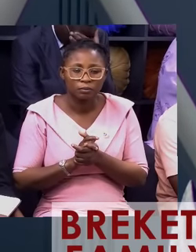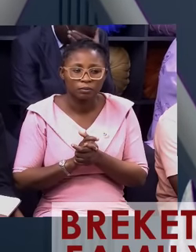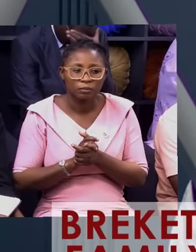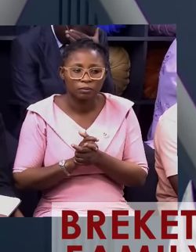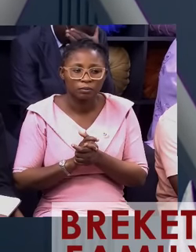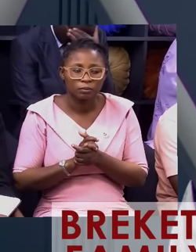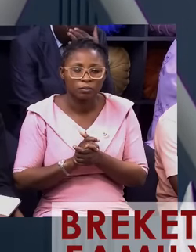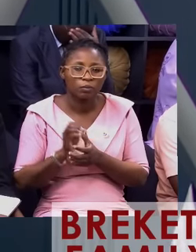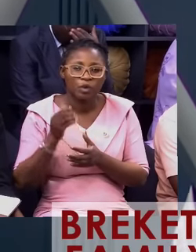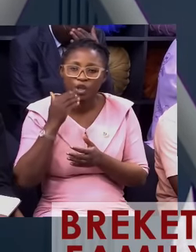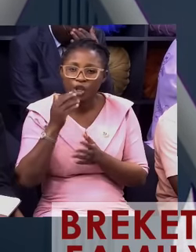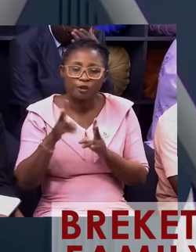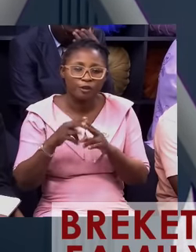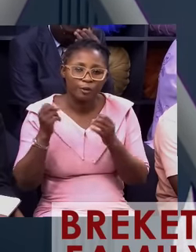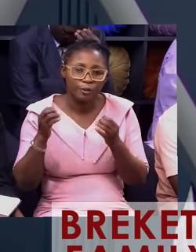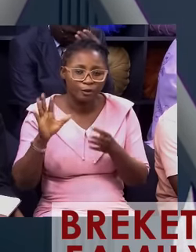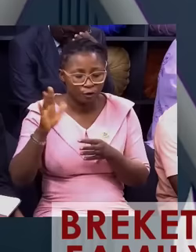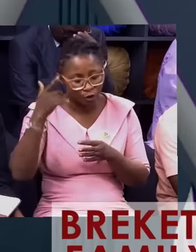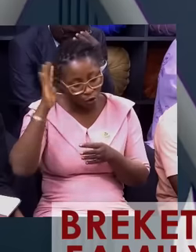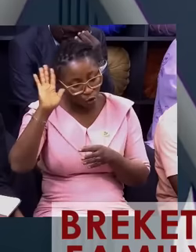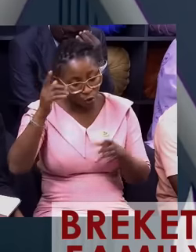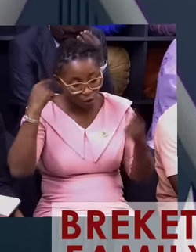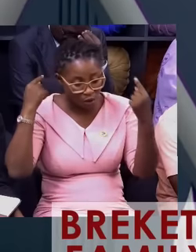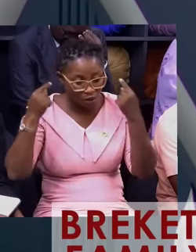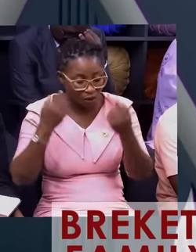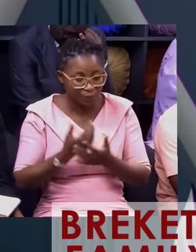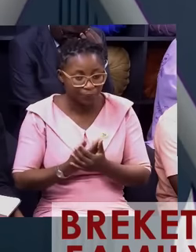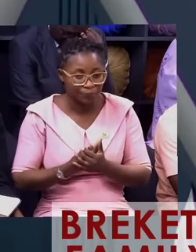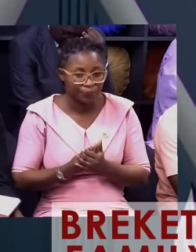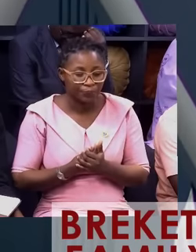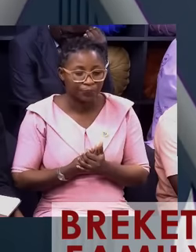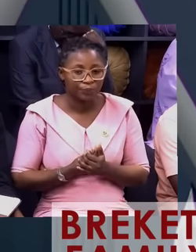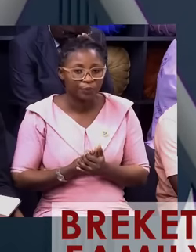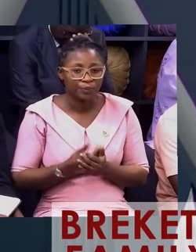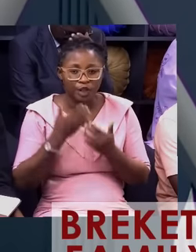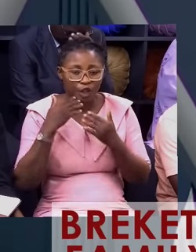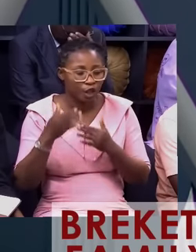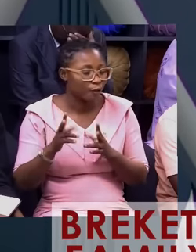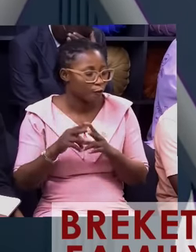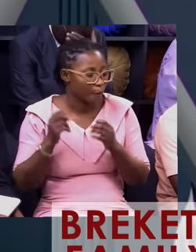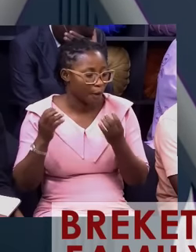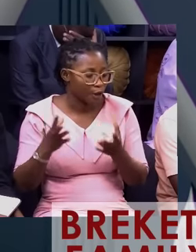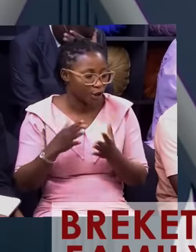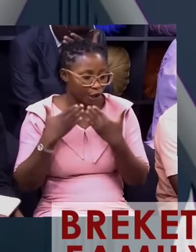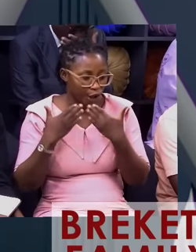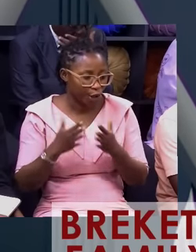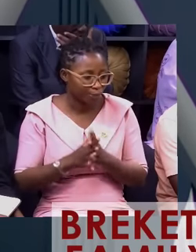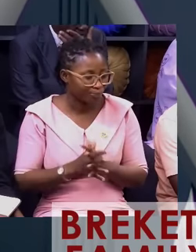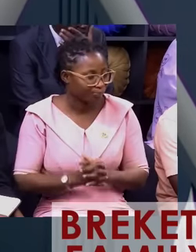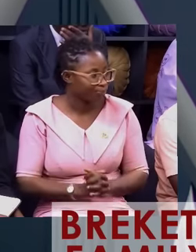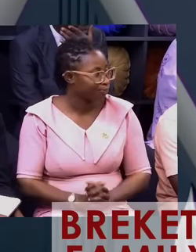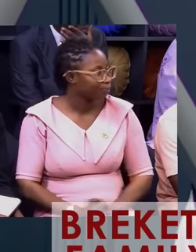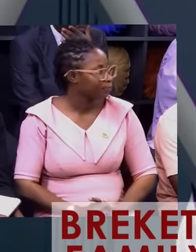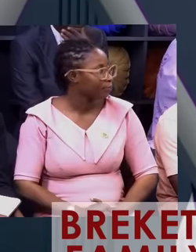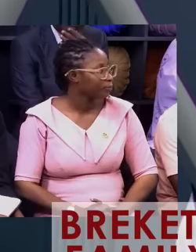I okay thank you very much for your concern all right thank you so much thank